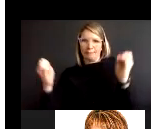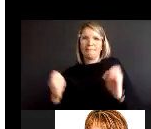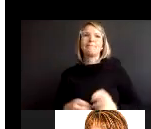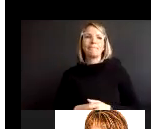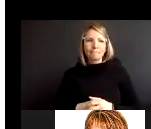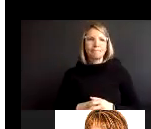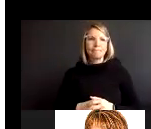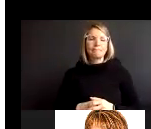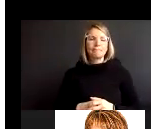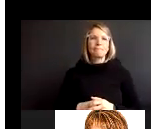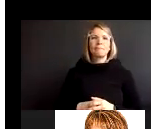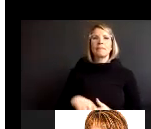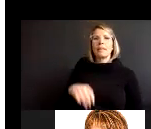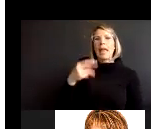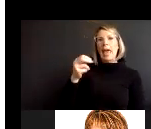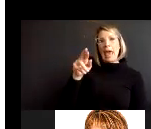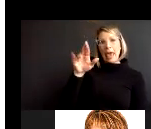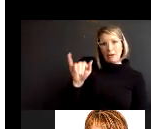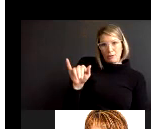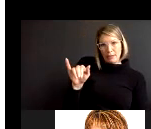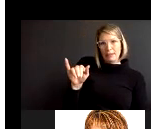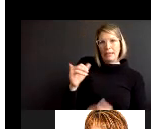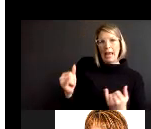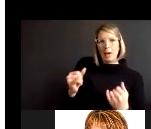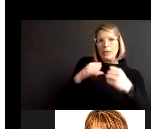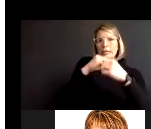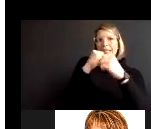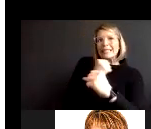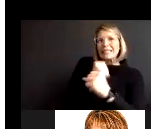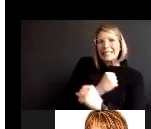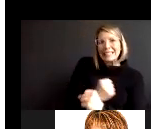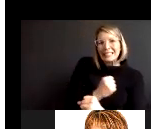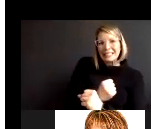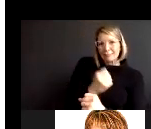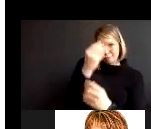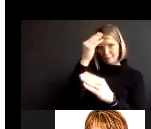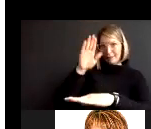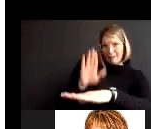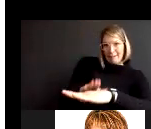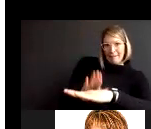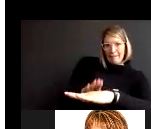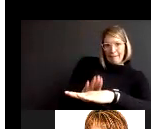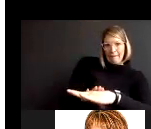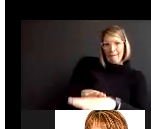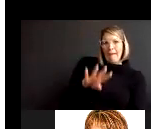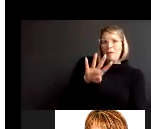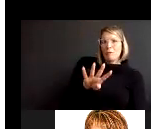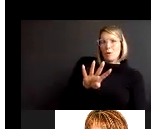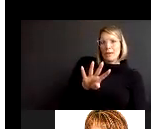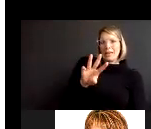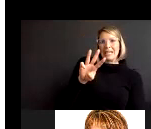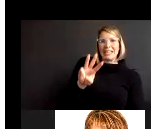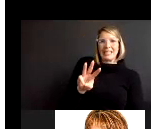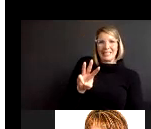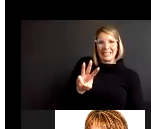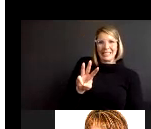Okay, here are some of the stats we promised. But they come with a warning that 46.7% of all statistics are made up